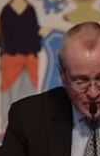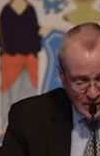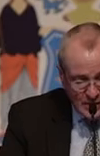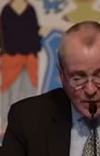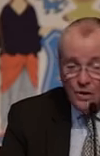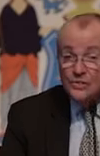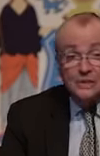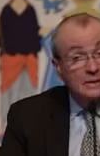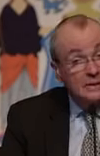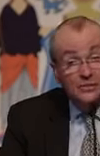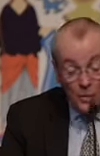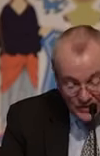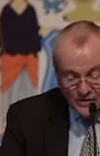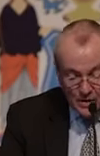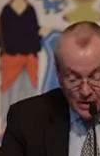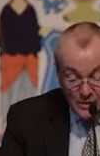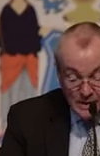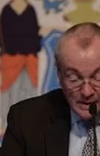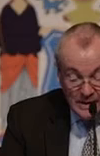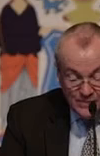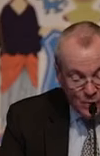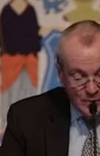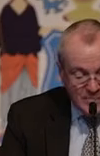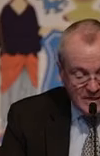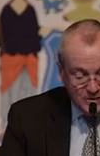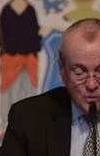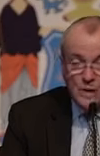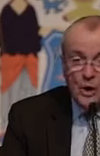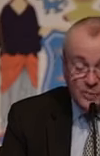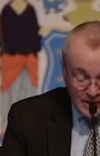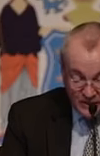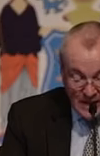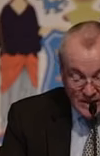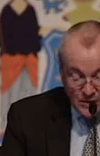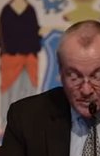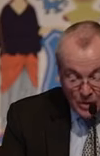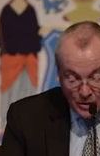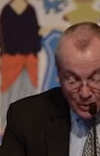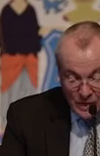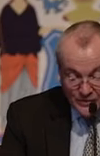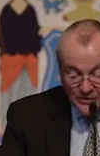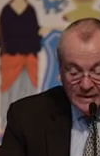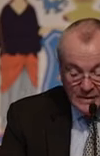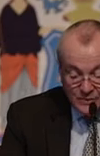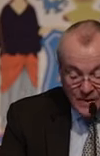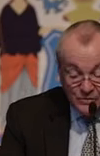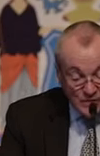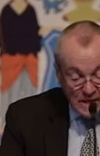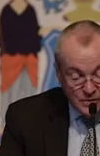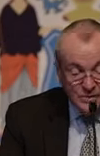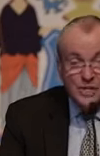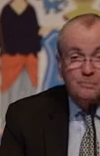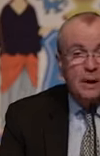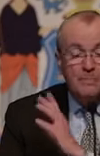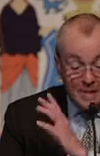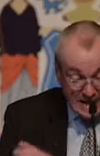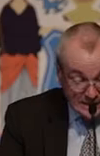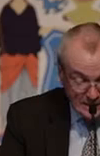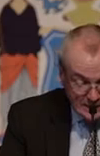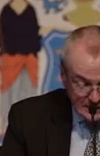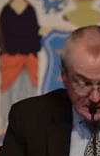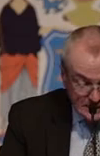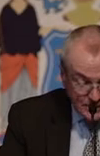measures. There are still at least weeks to go, and even when we begin to reopen, it's not going to be all at once, and things are not going to just pop